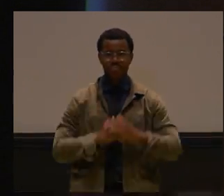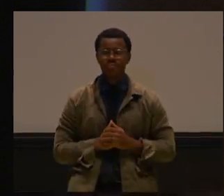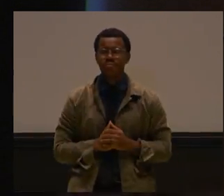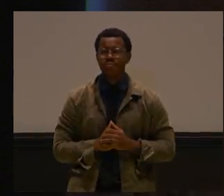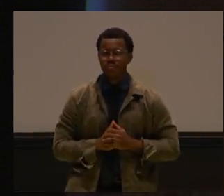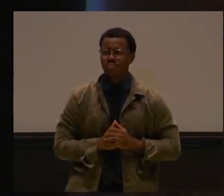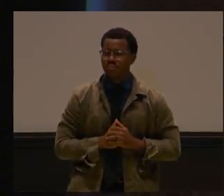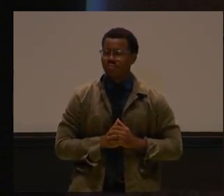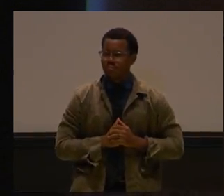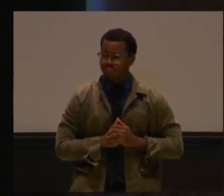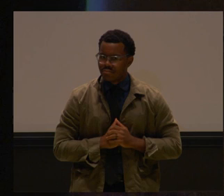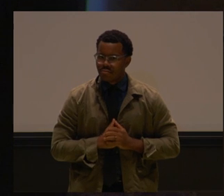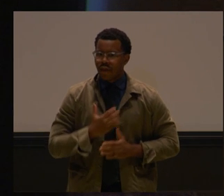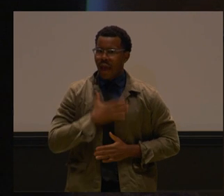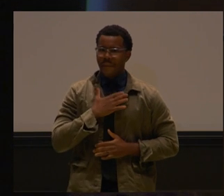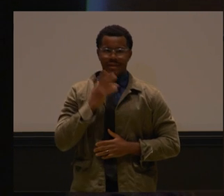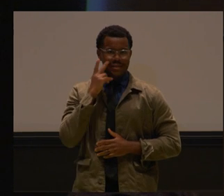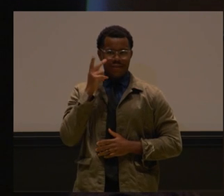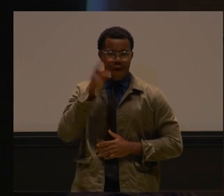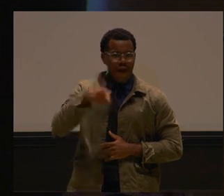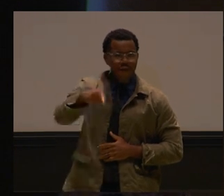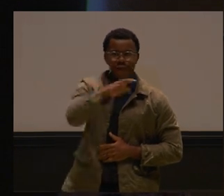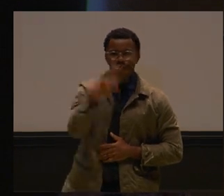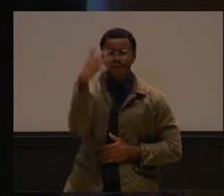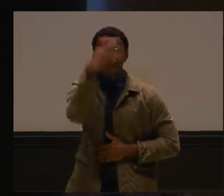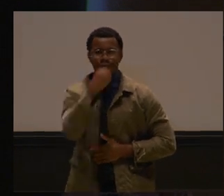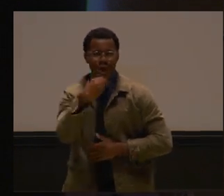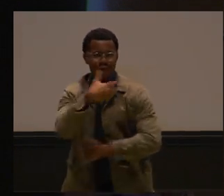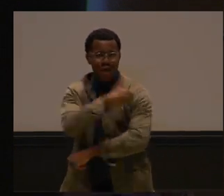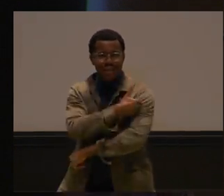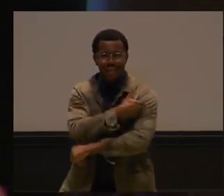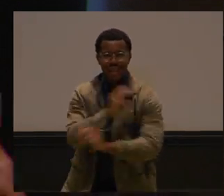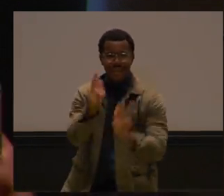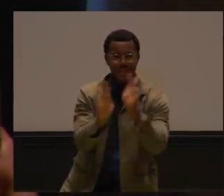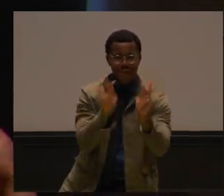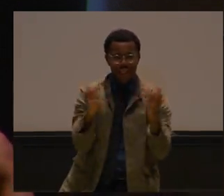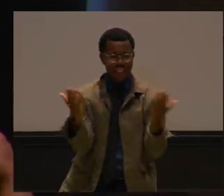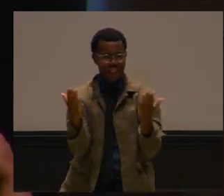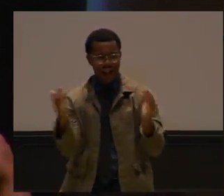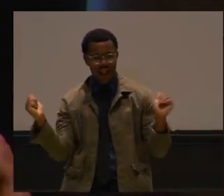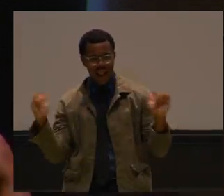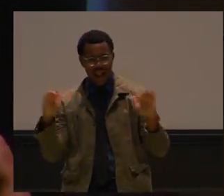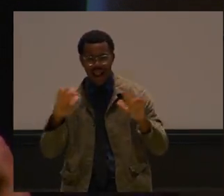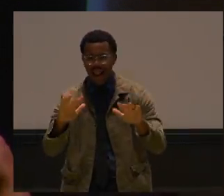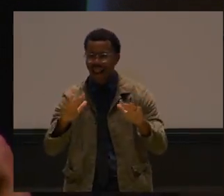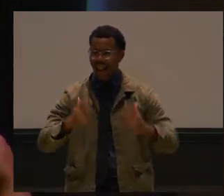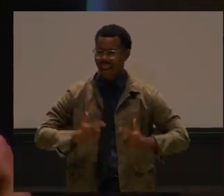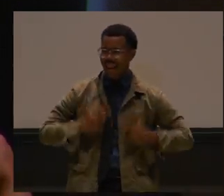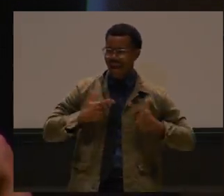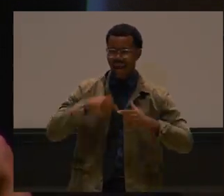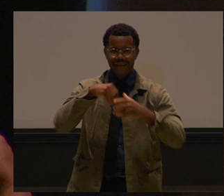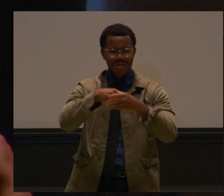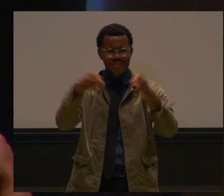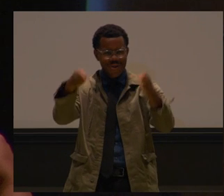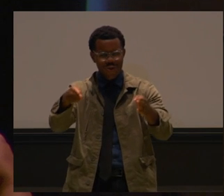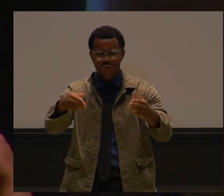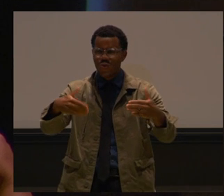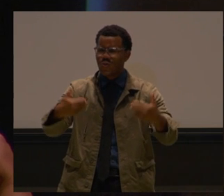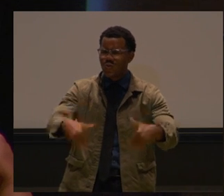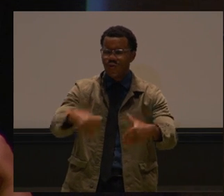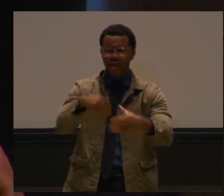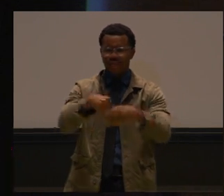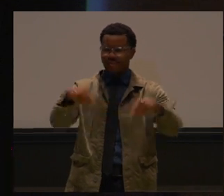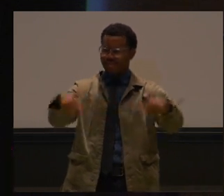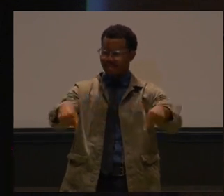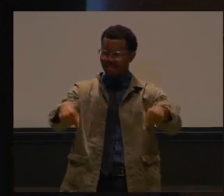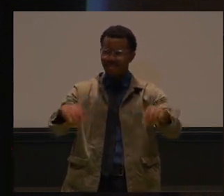It's so good to see all your beautiful vaccinated selves here, live, in person, in this room.